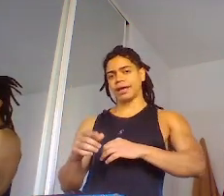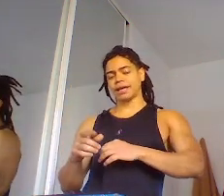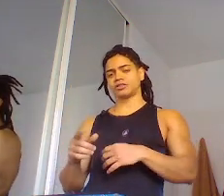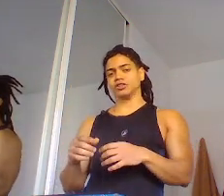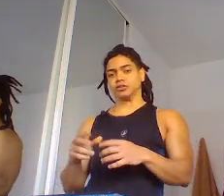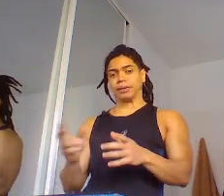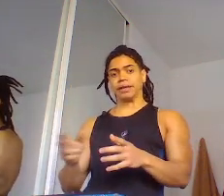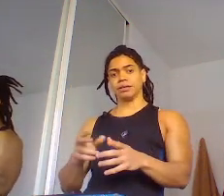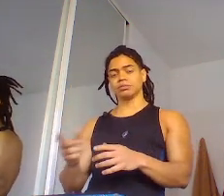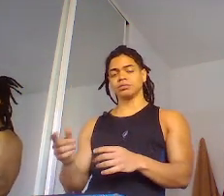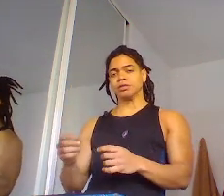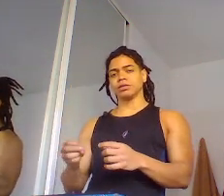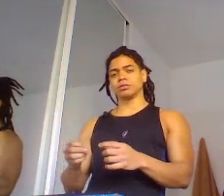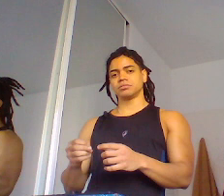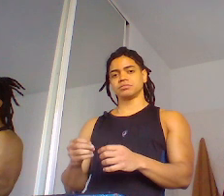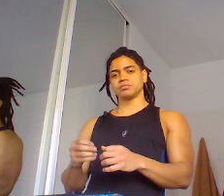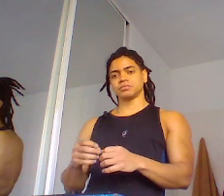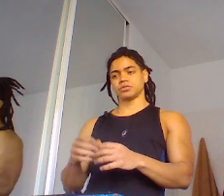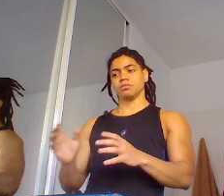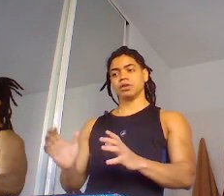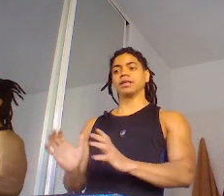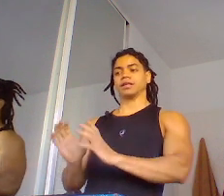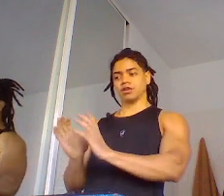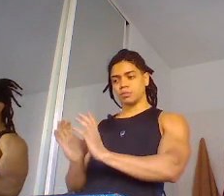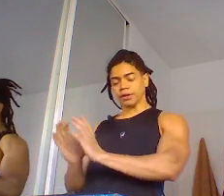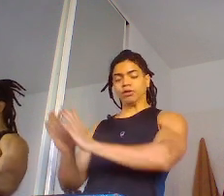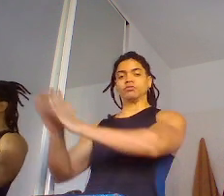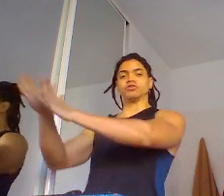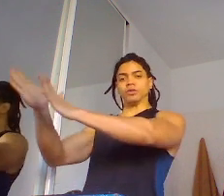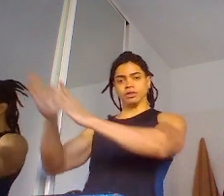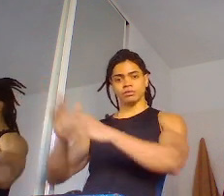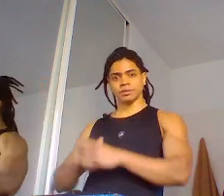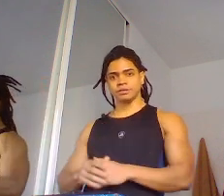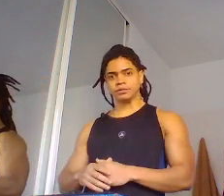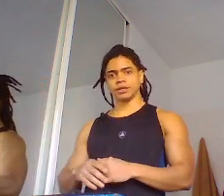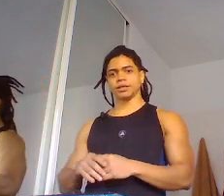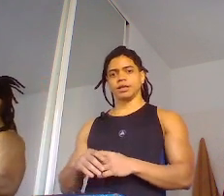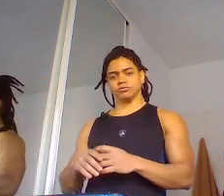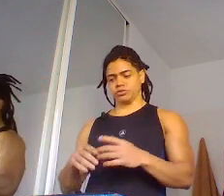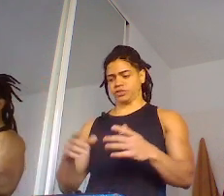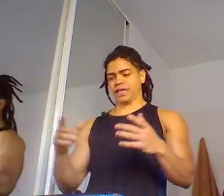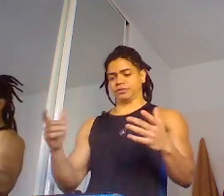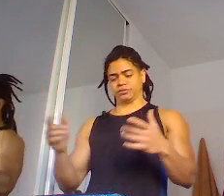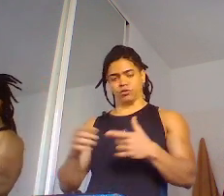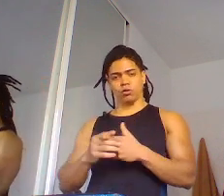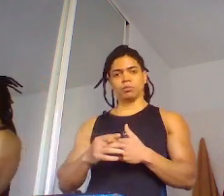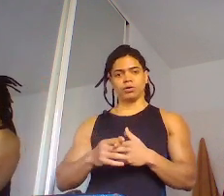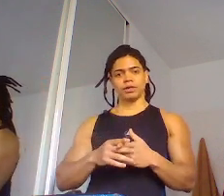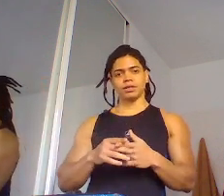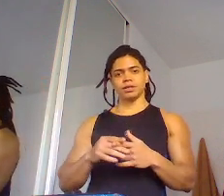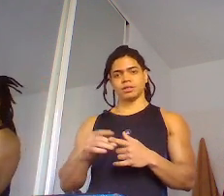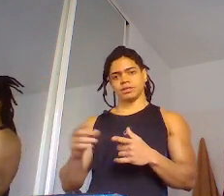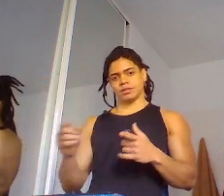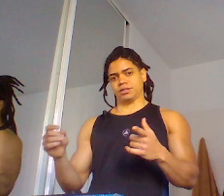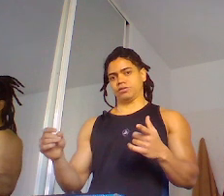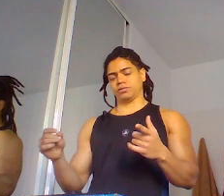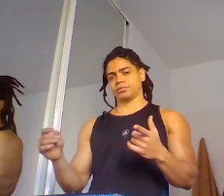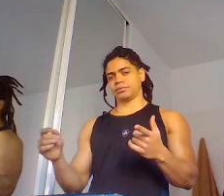income taxes payable, so money that a company owns to the government, such as corporate